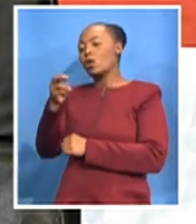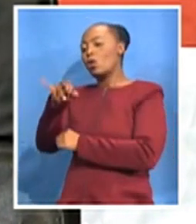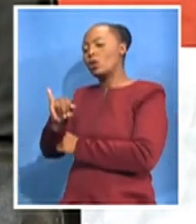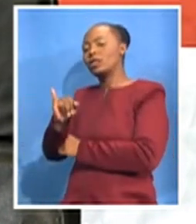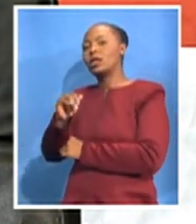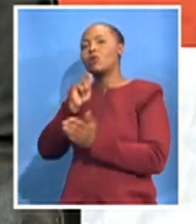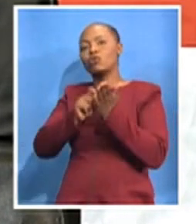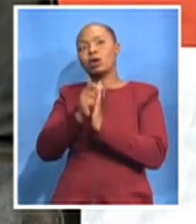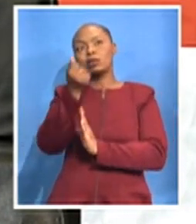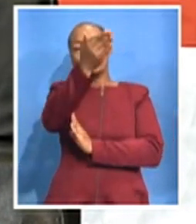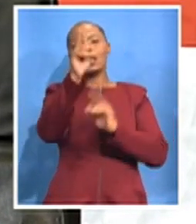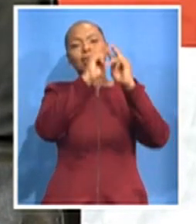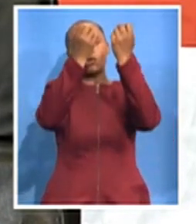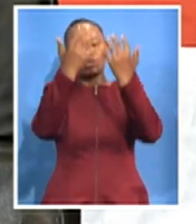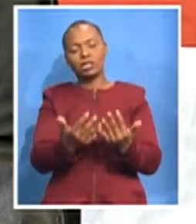appointment of